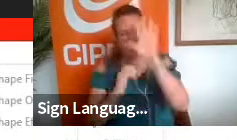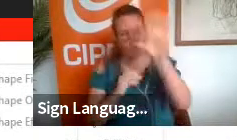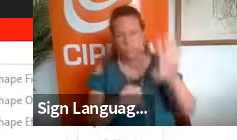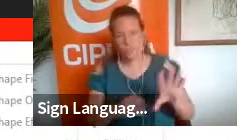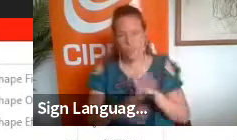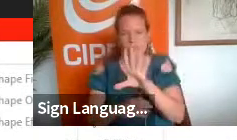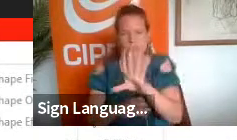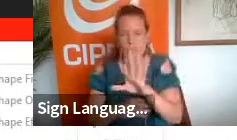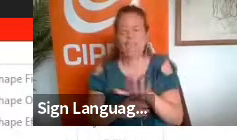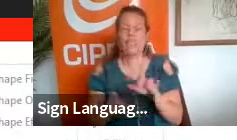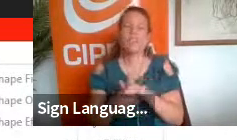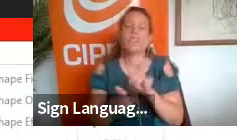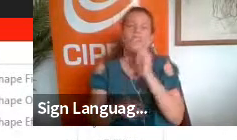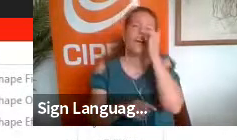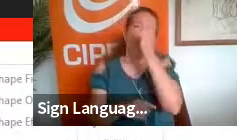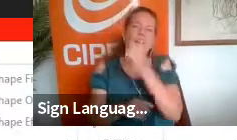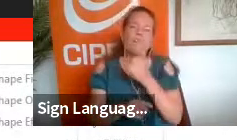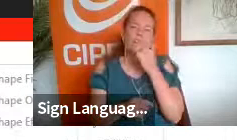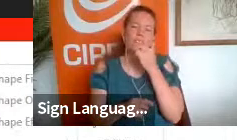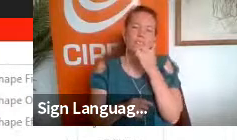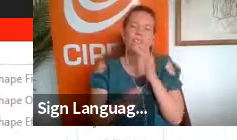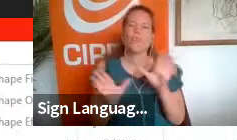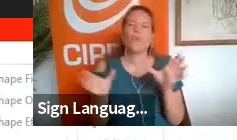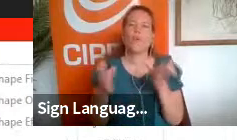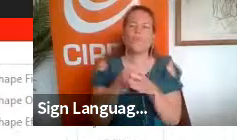Africa Commission on Human and People's Rights.